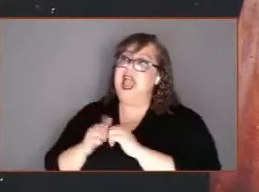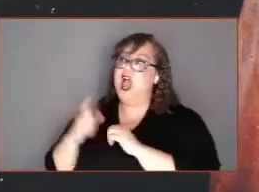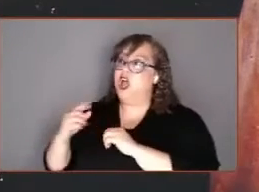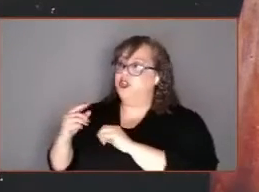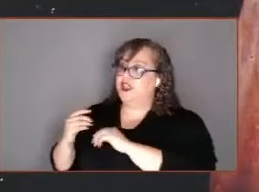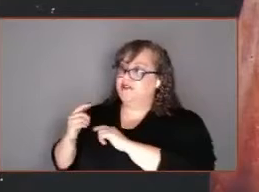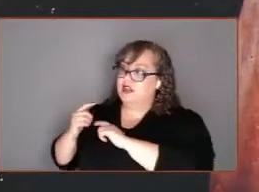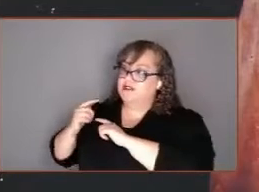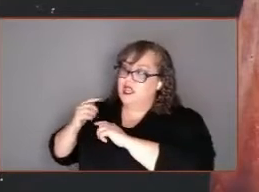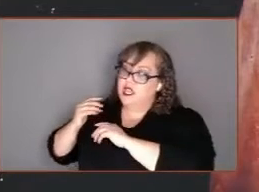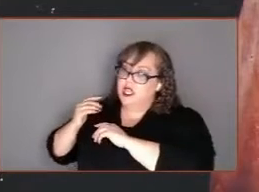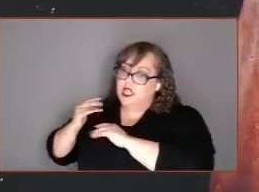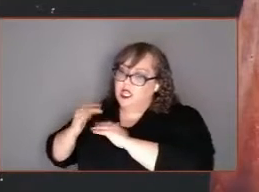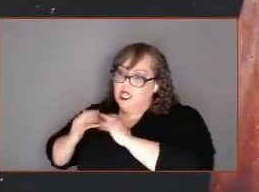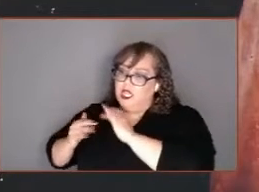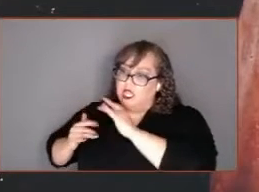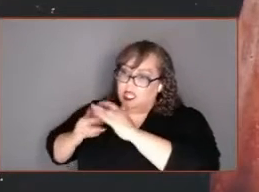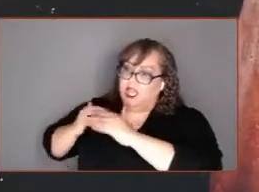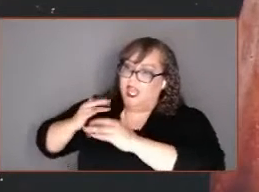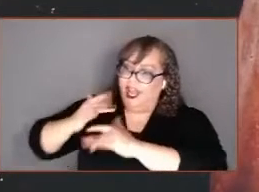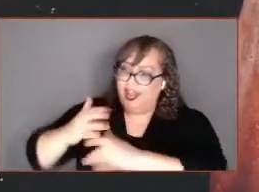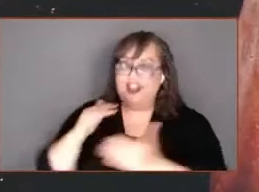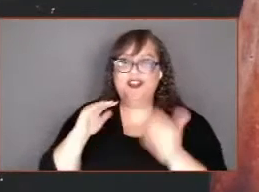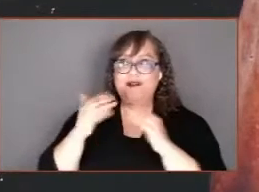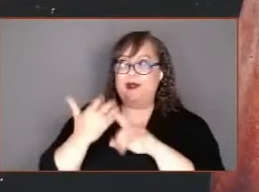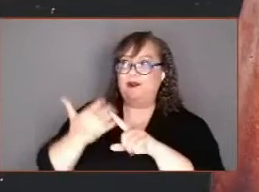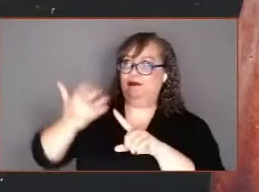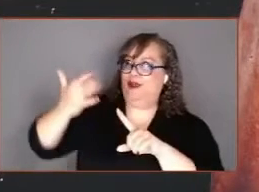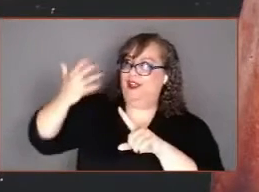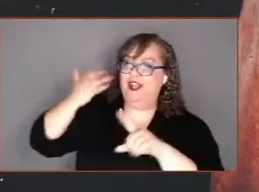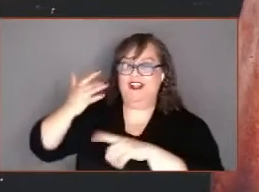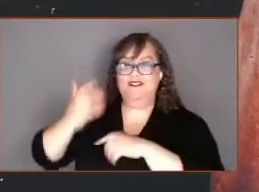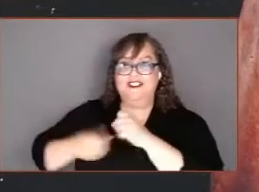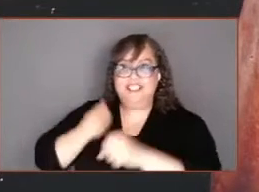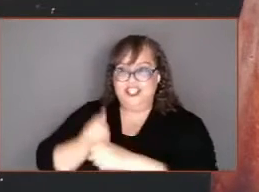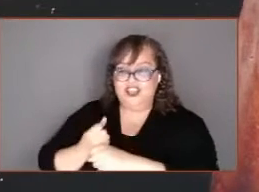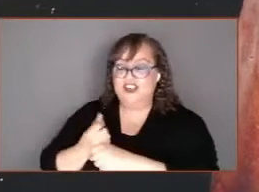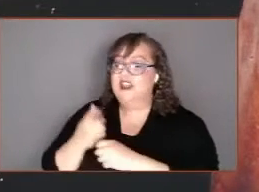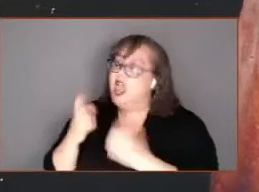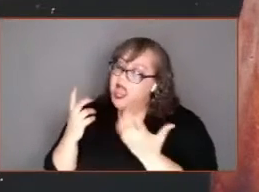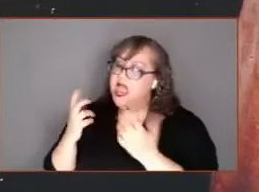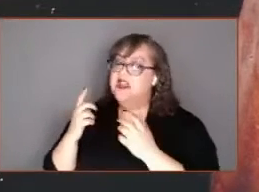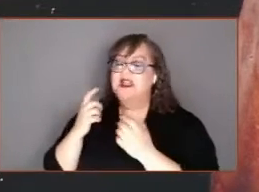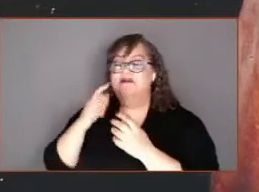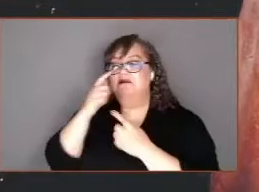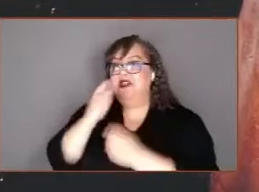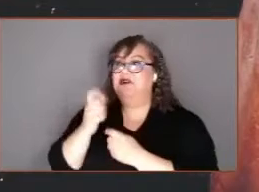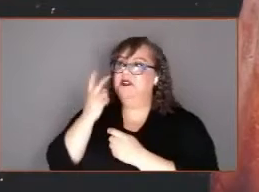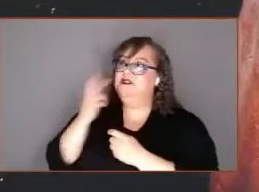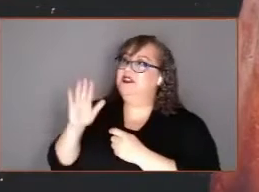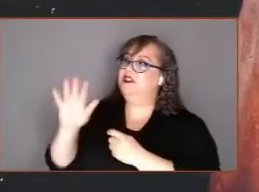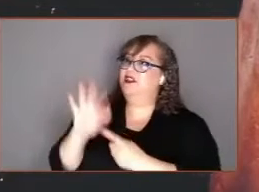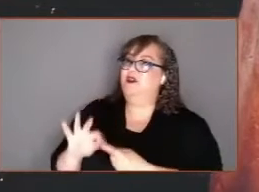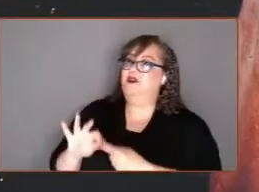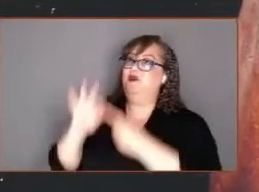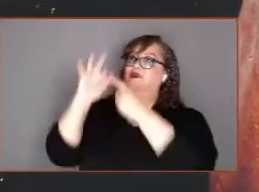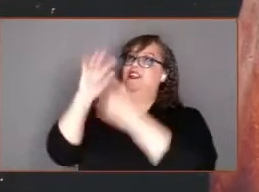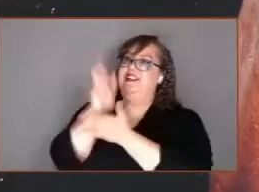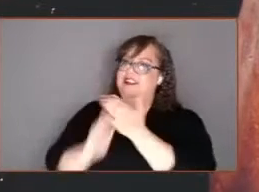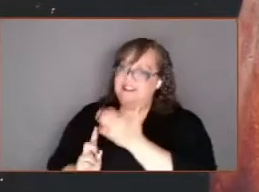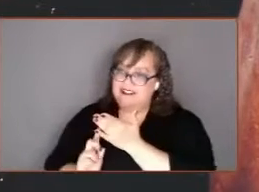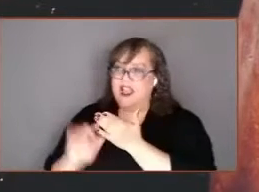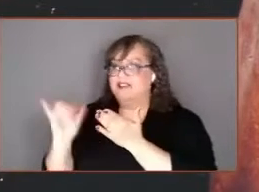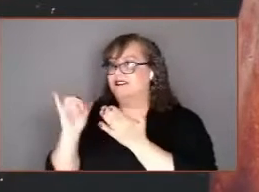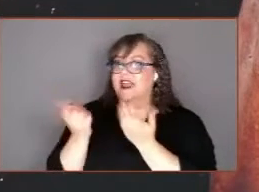that they all have their kind of unique design choices on how they did like the structural systems and so forth. And then they're still doing